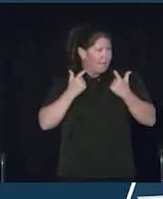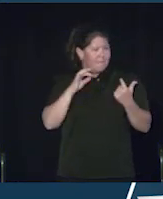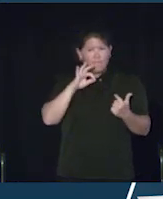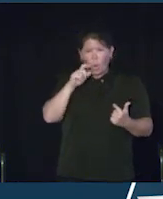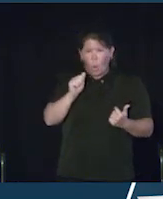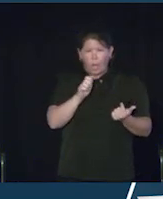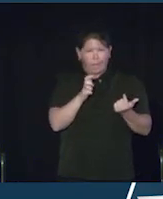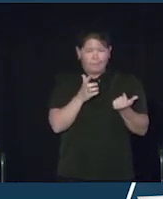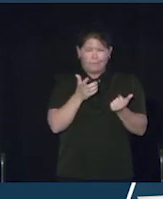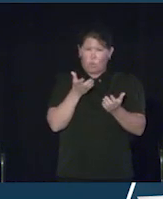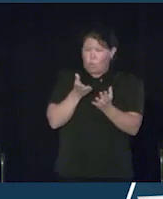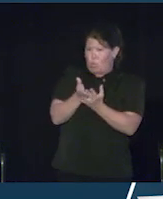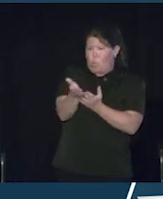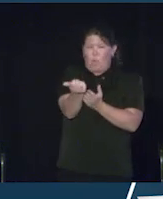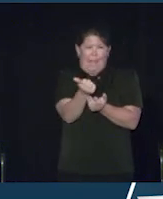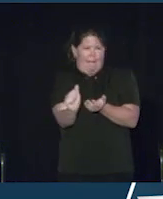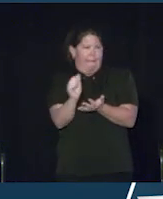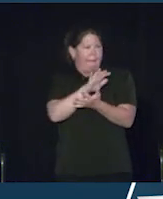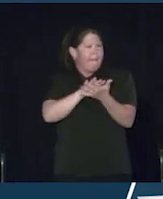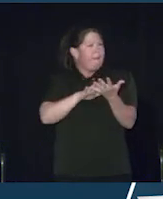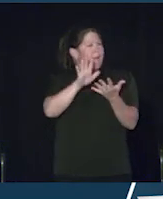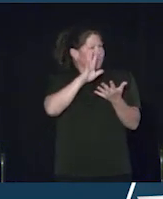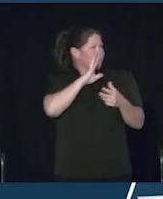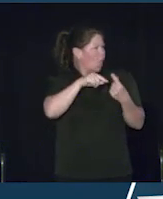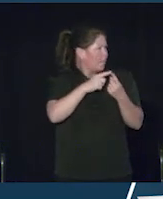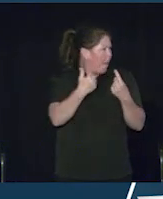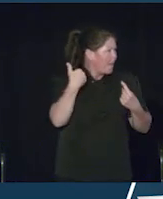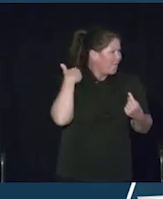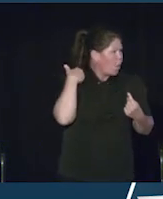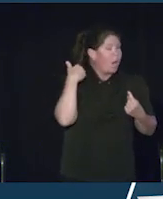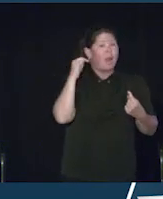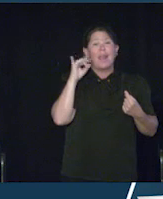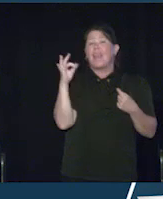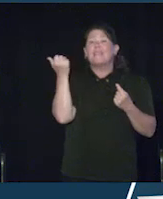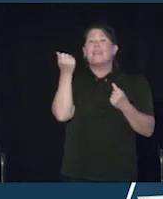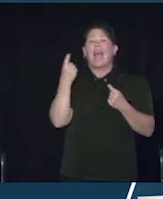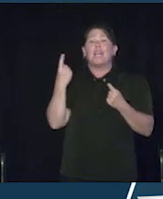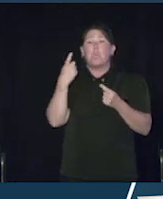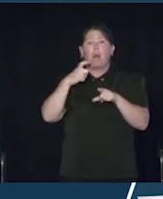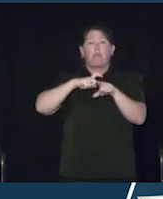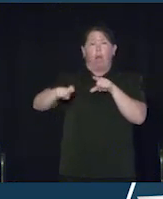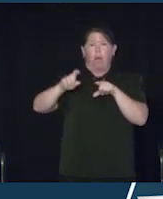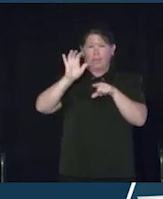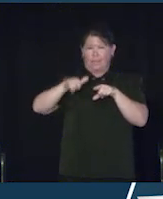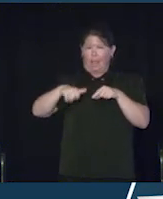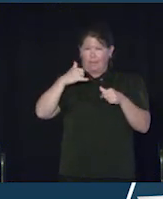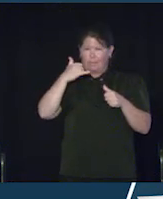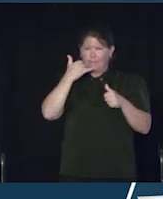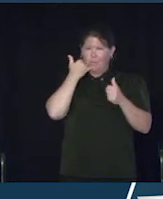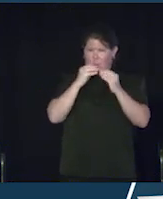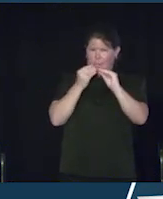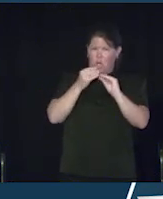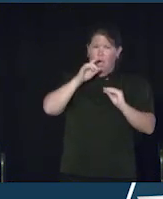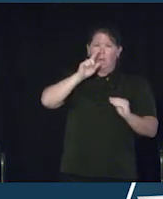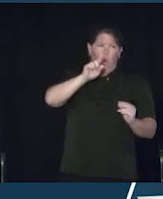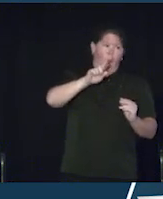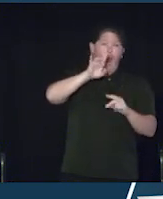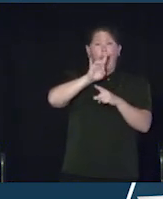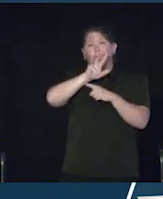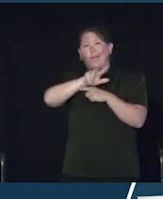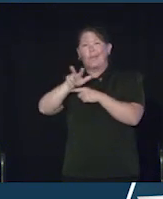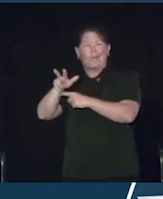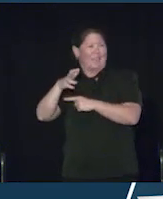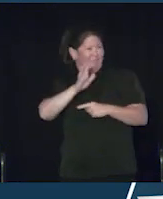that if an individual or family calls the Hope line, the 833 phone number, and say, hey, I have someone who